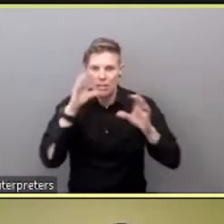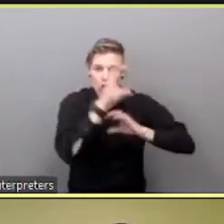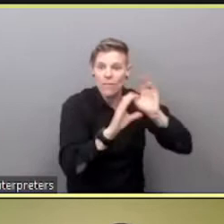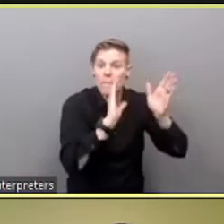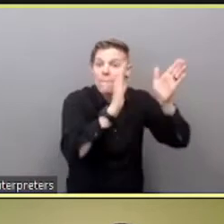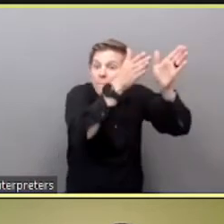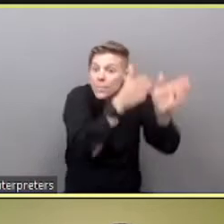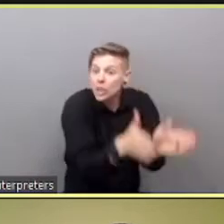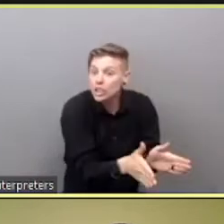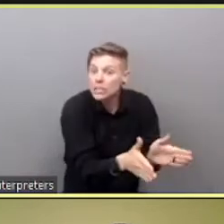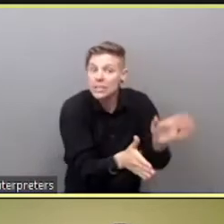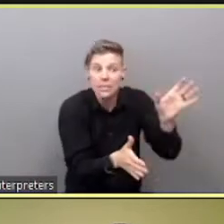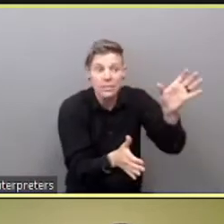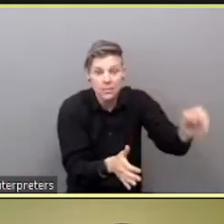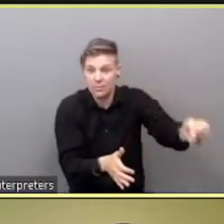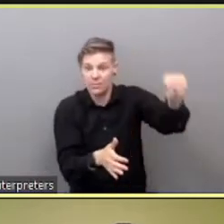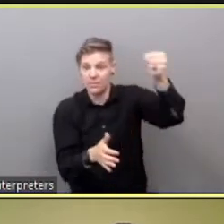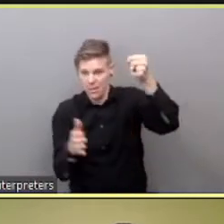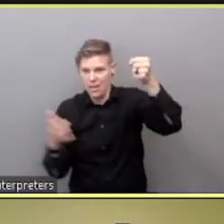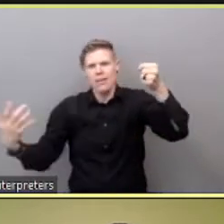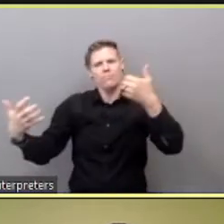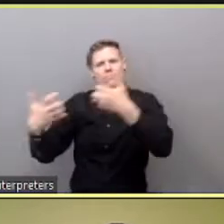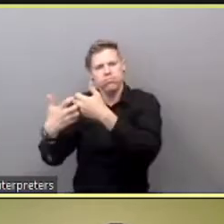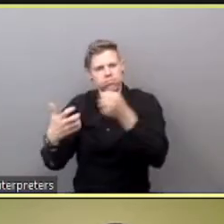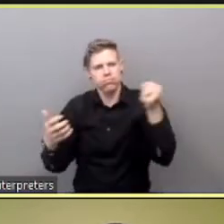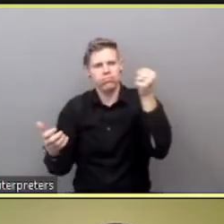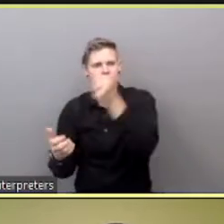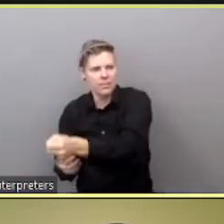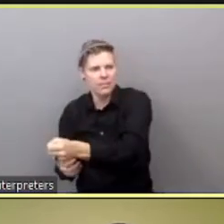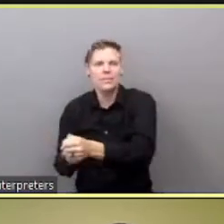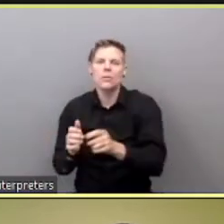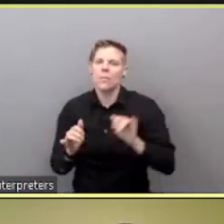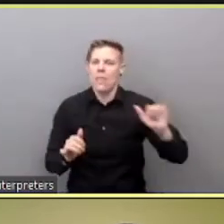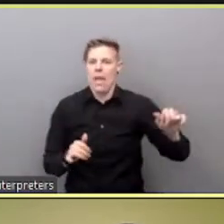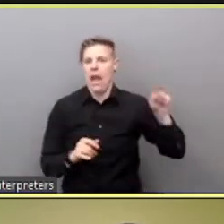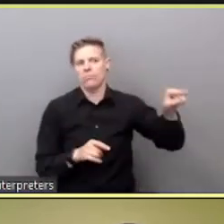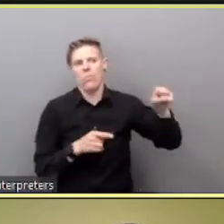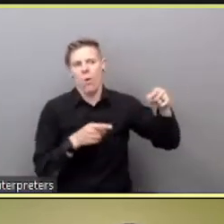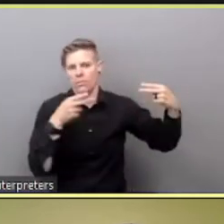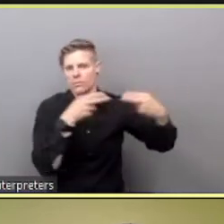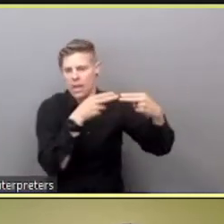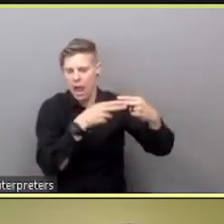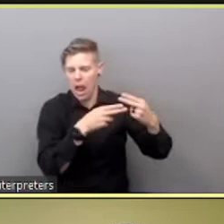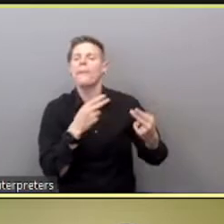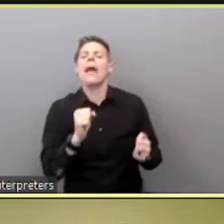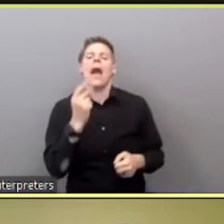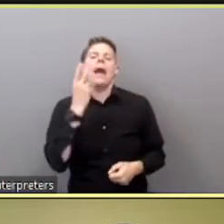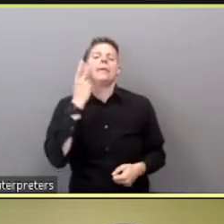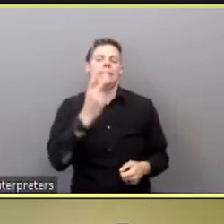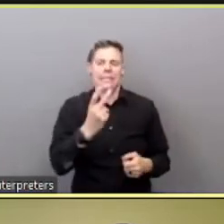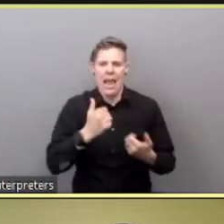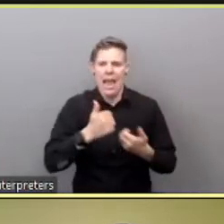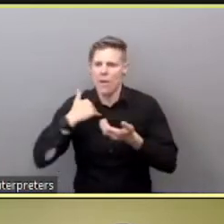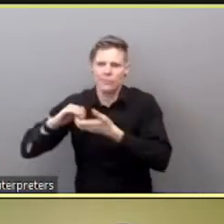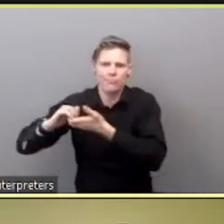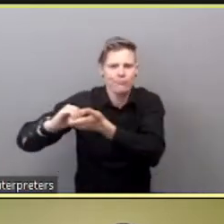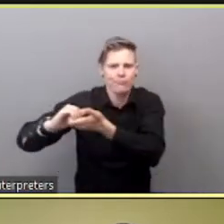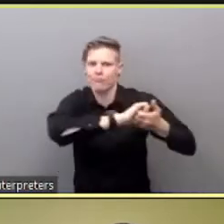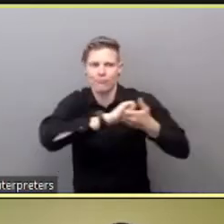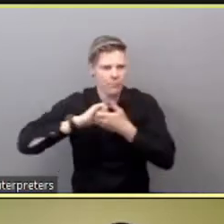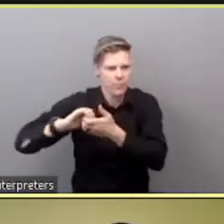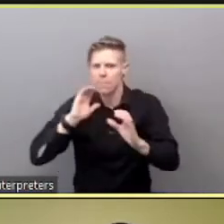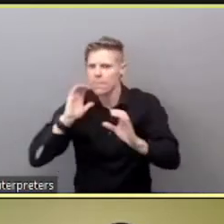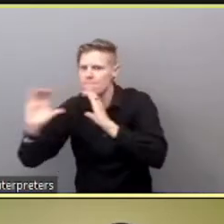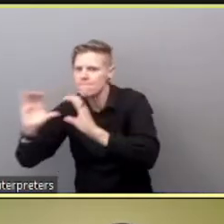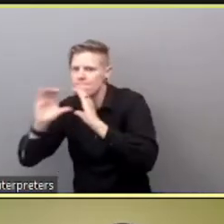And so this is just one of several measures that bring agencies together to work with employers to really connect them with the